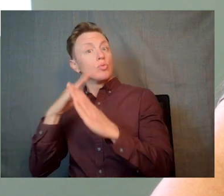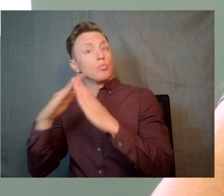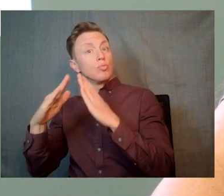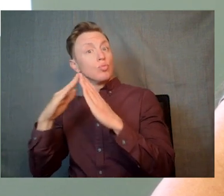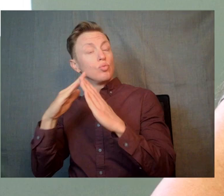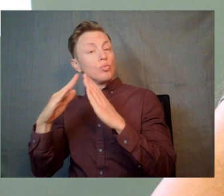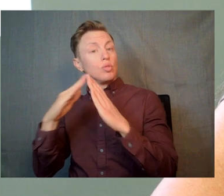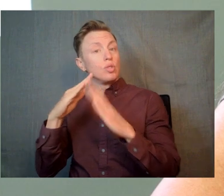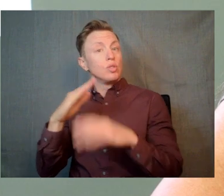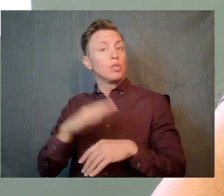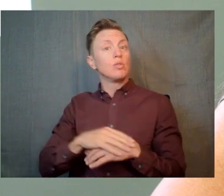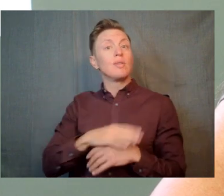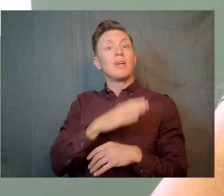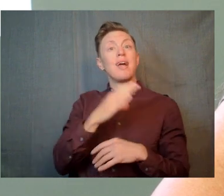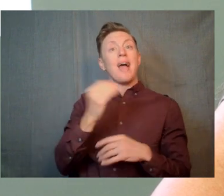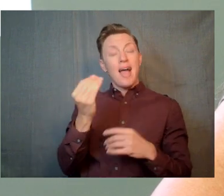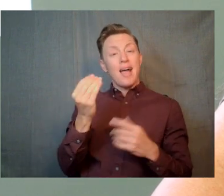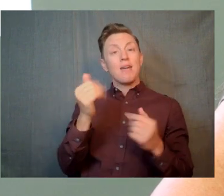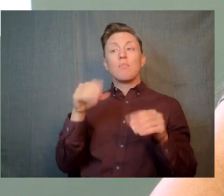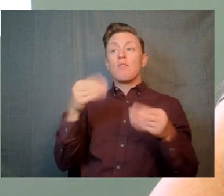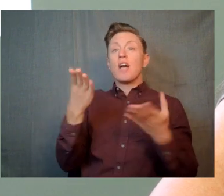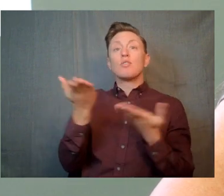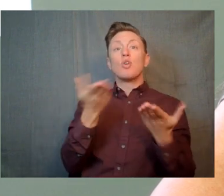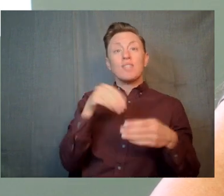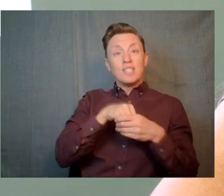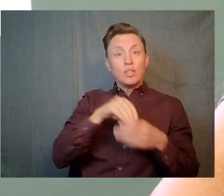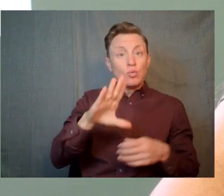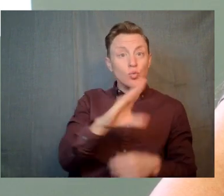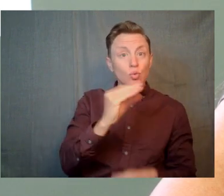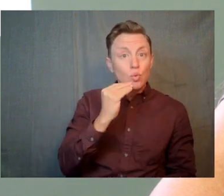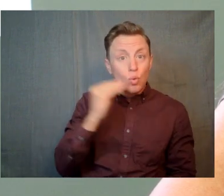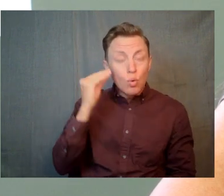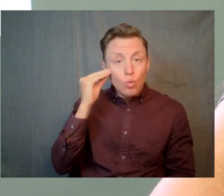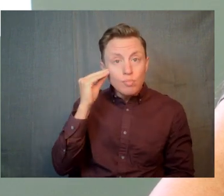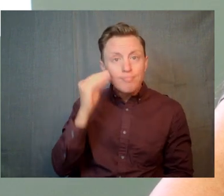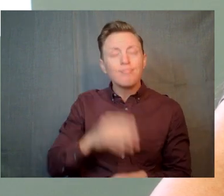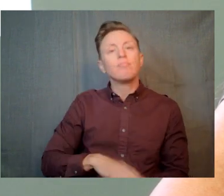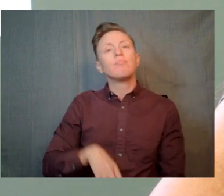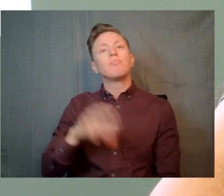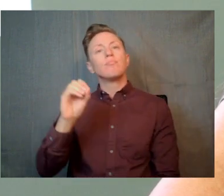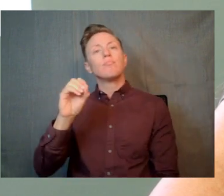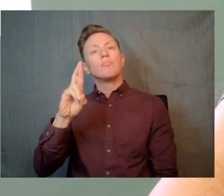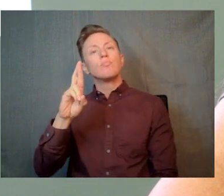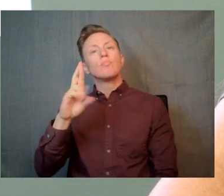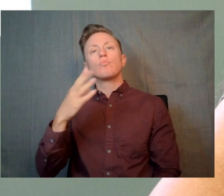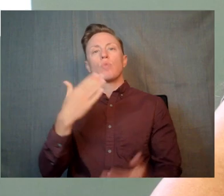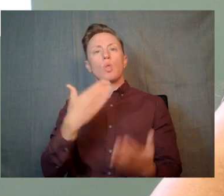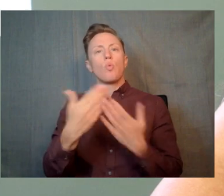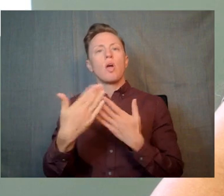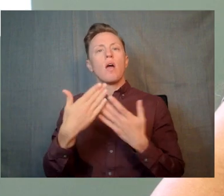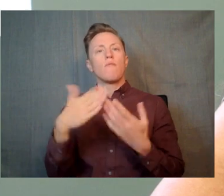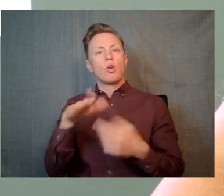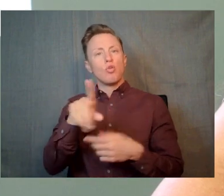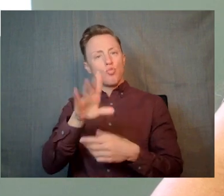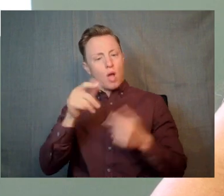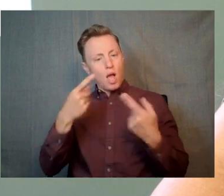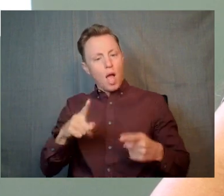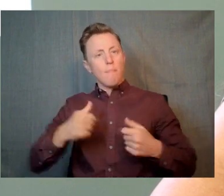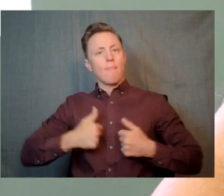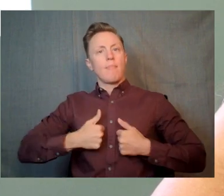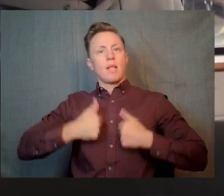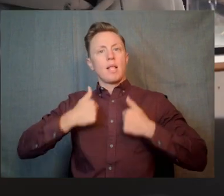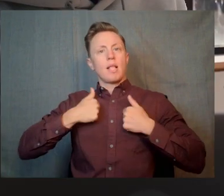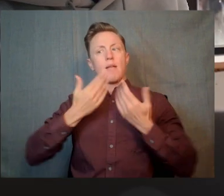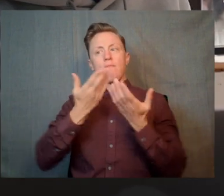community and the comfort of your own home or wherever you are